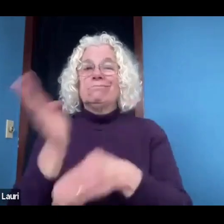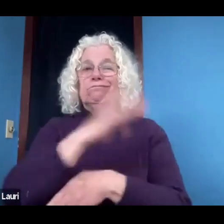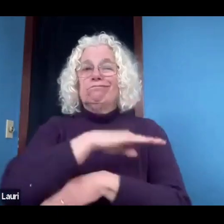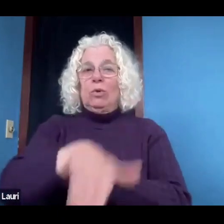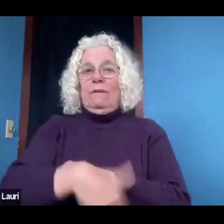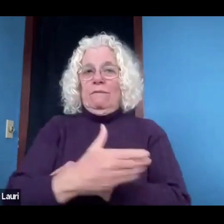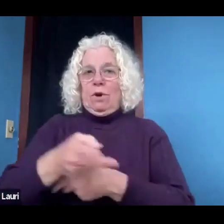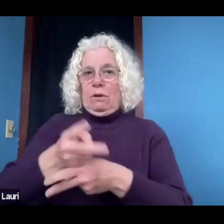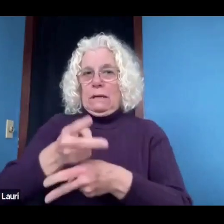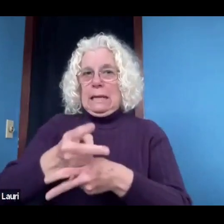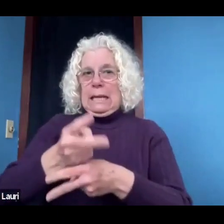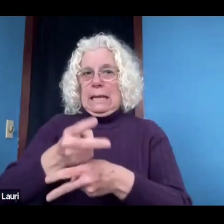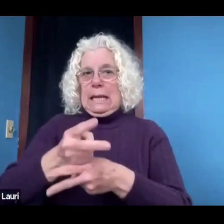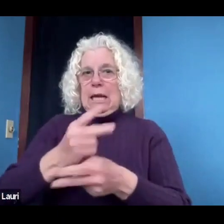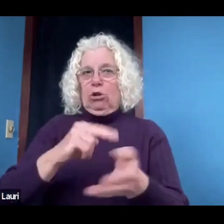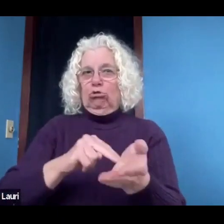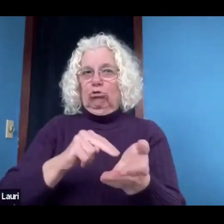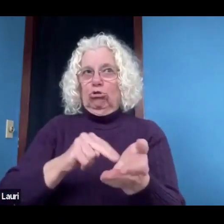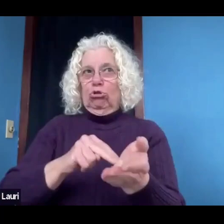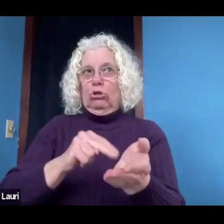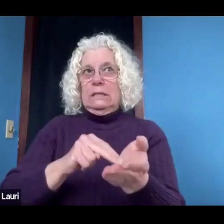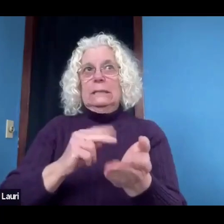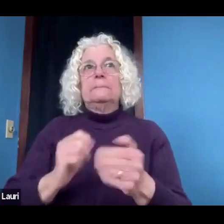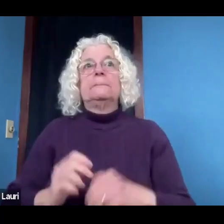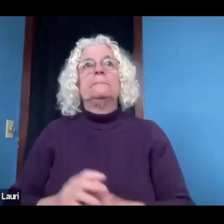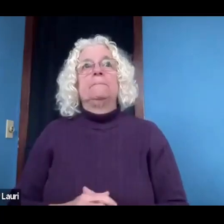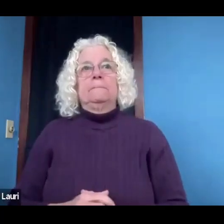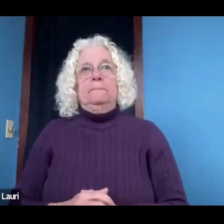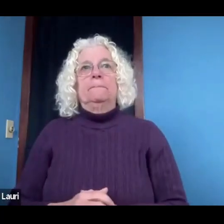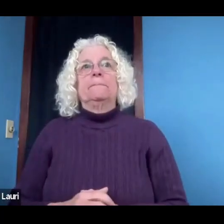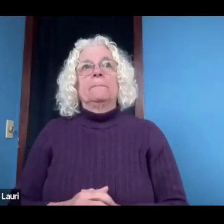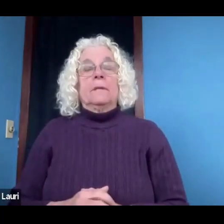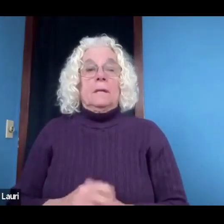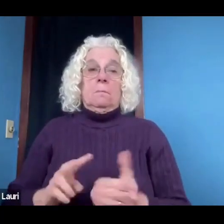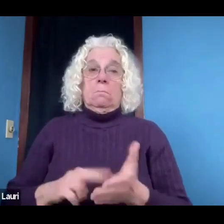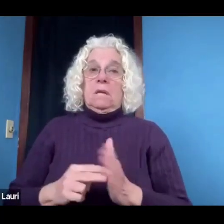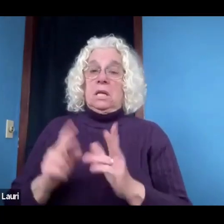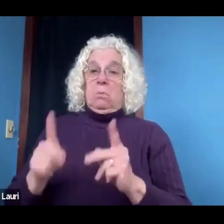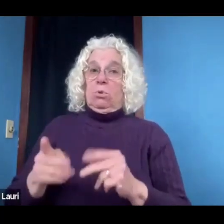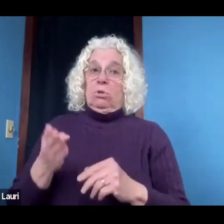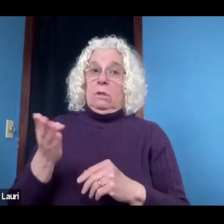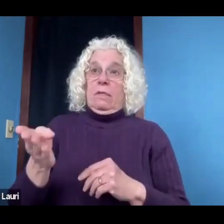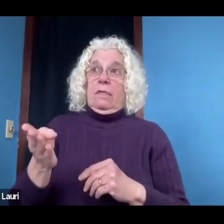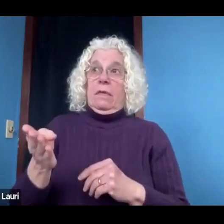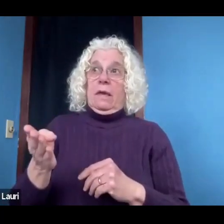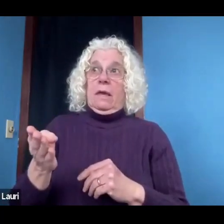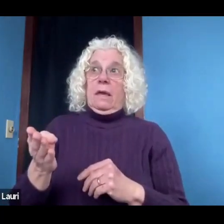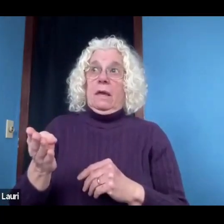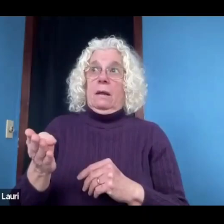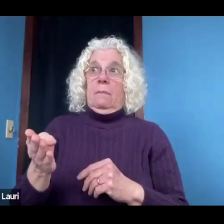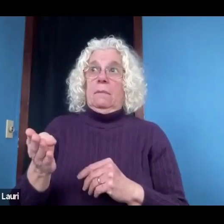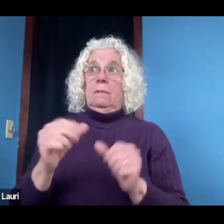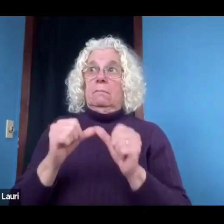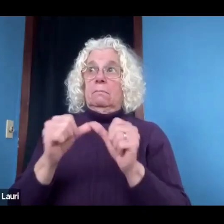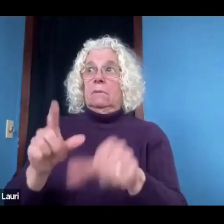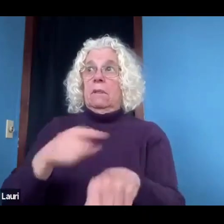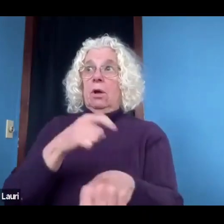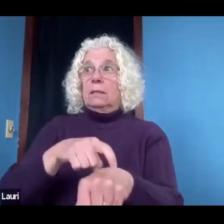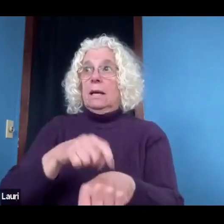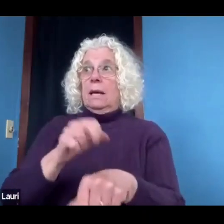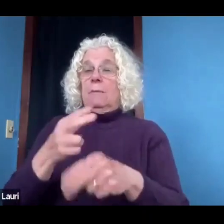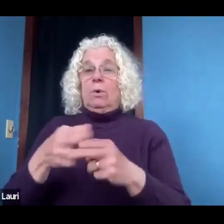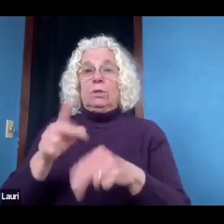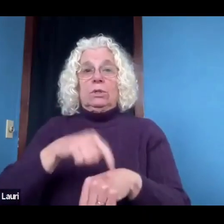along with skilled medical management of specific conditions. Somebody might be there for a long-term stay, or they may be there for